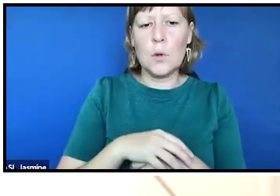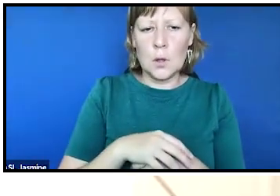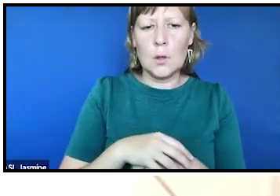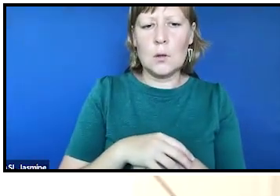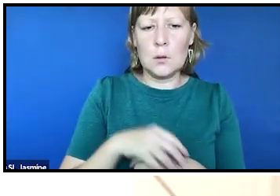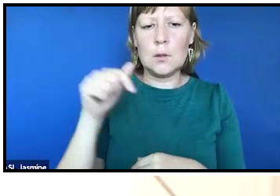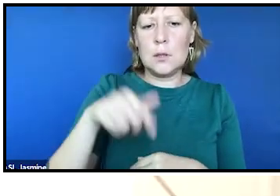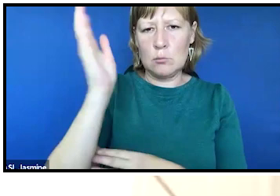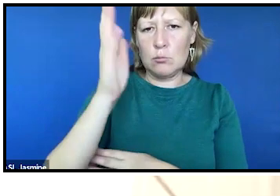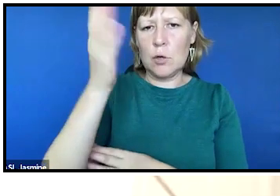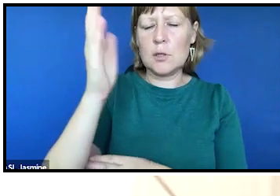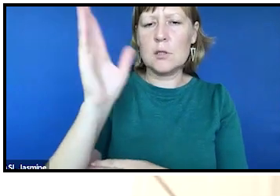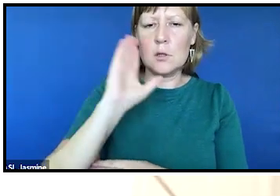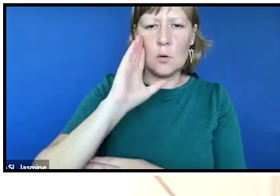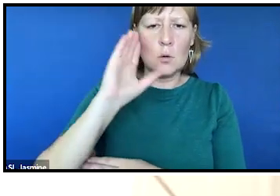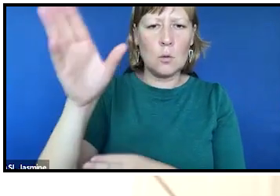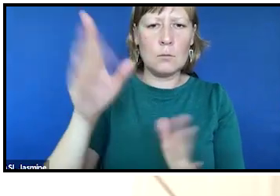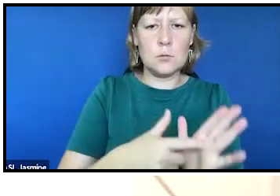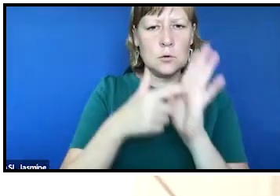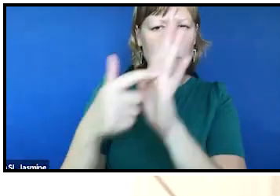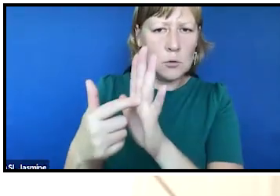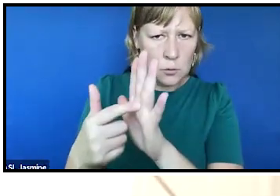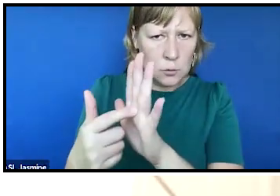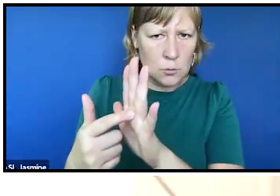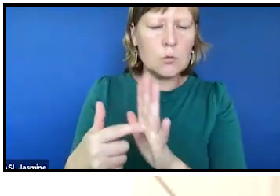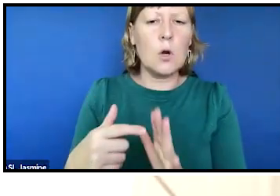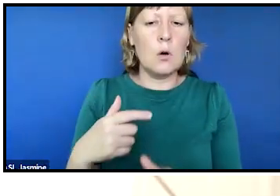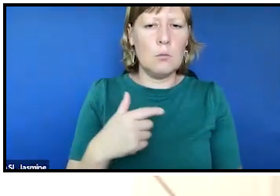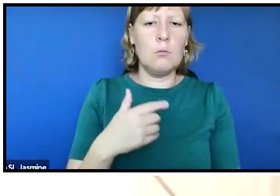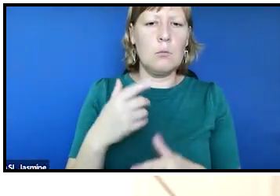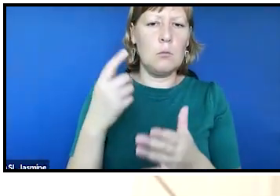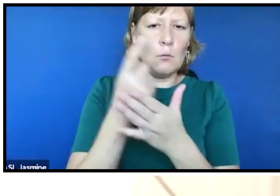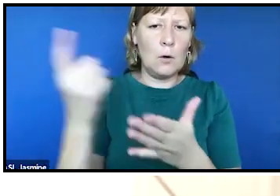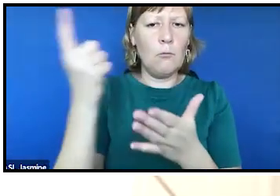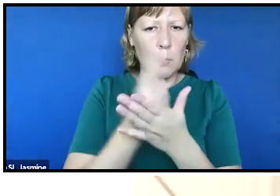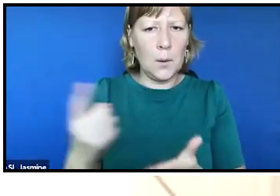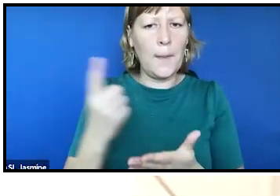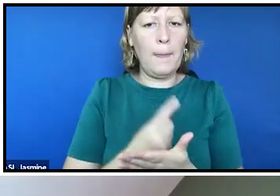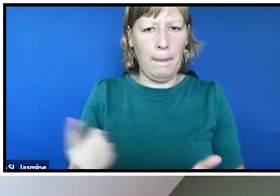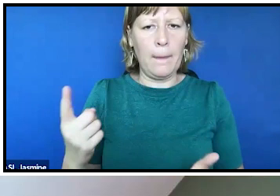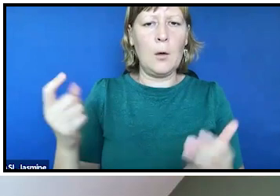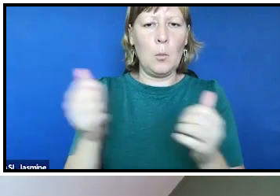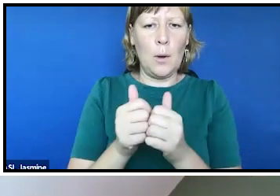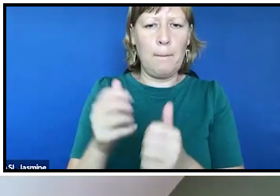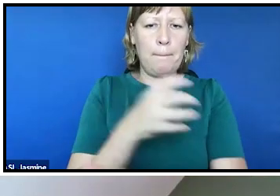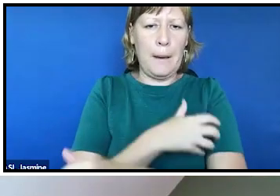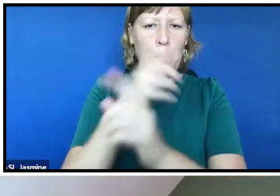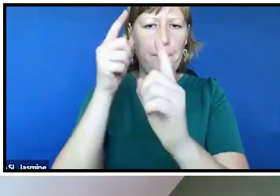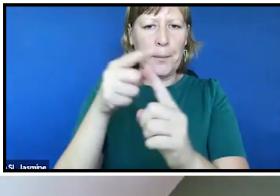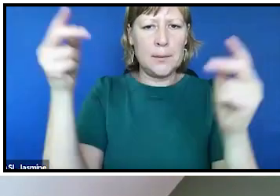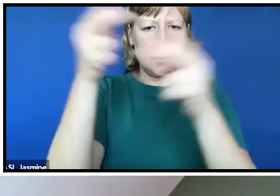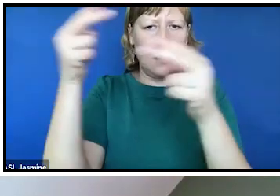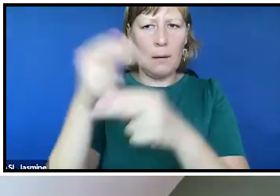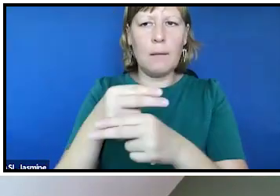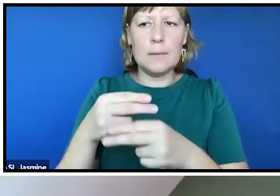this presentation is going to be presented to state agencies once we finish with the PowerPoint. So that's what I have to